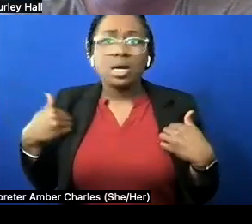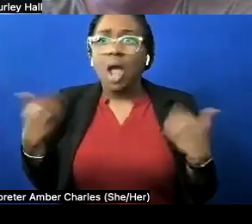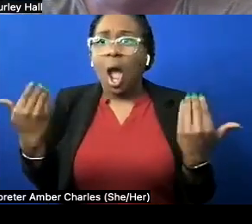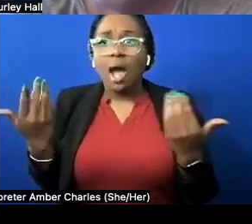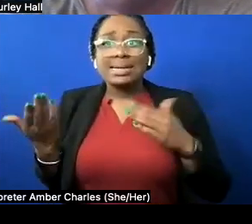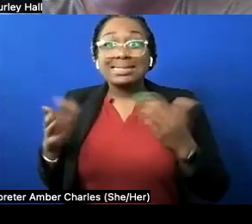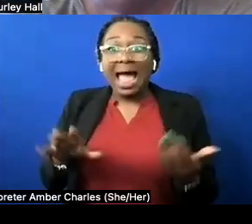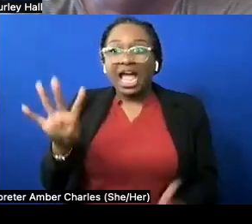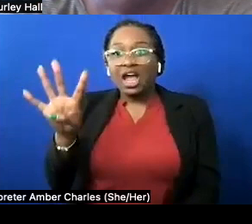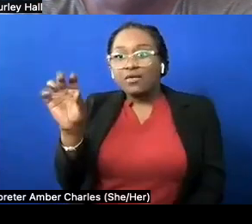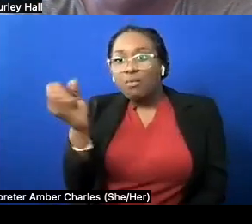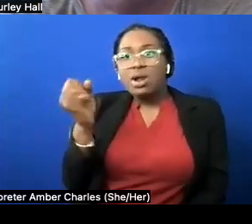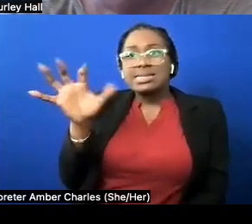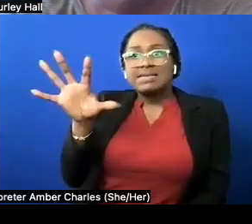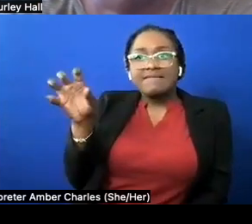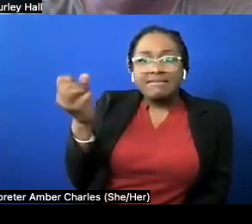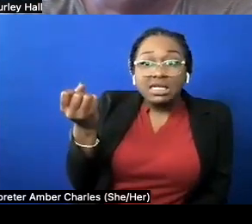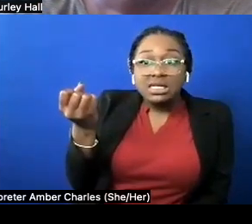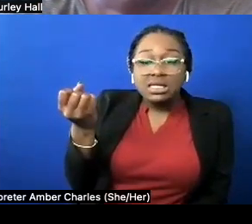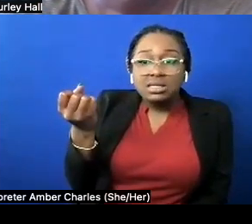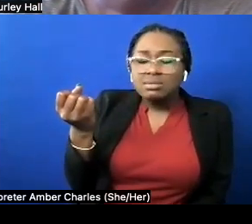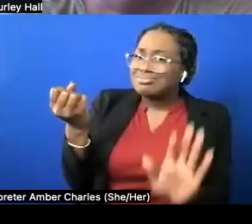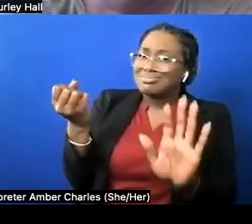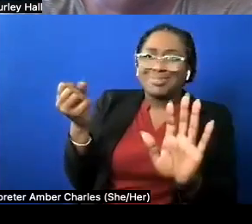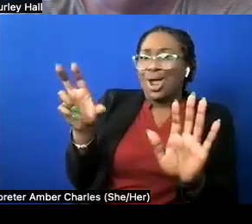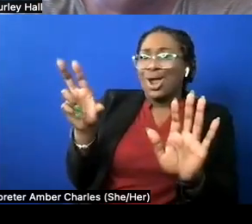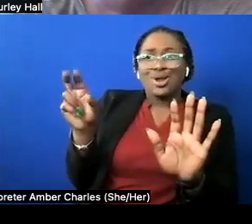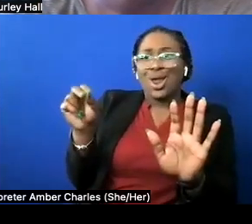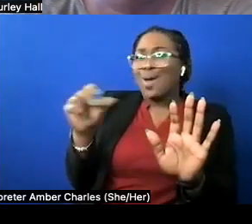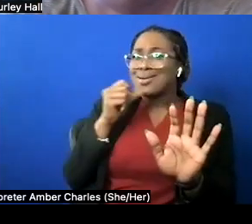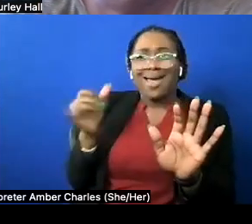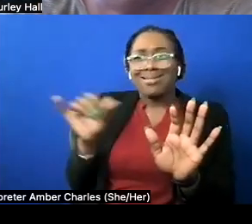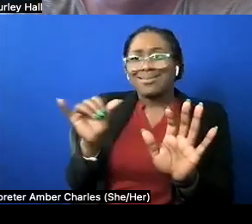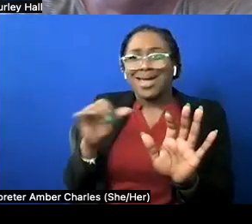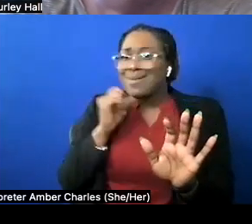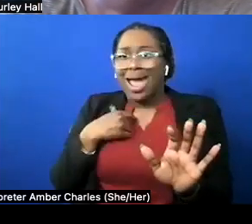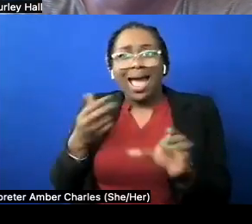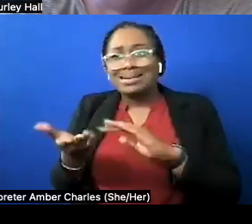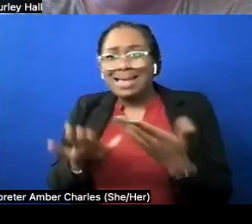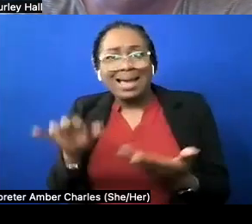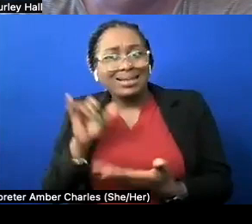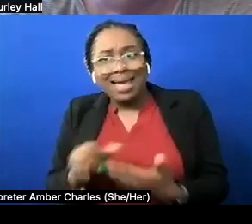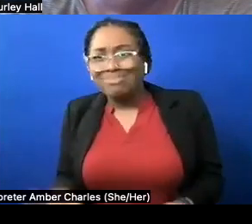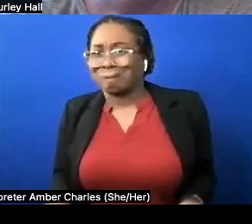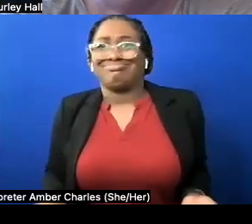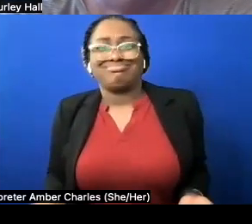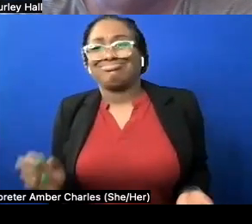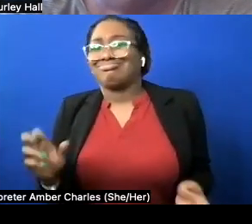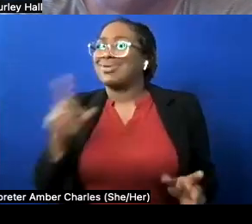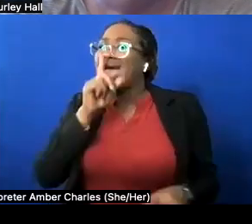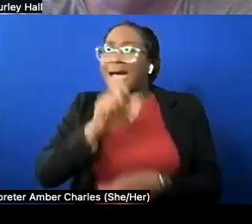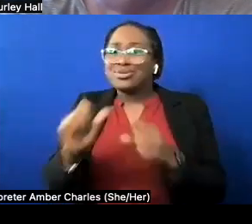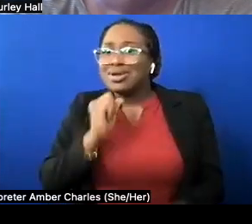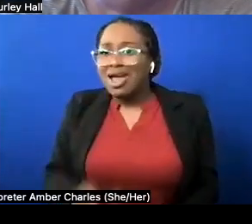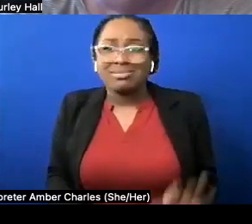their 40s and 50s. No, boss, I'm not going out like that. I am not going out like that. No, absolutely not. And